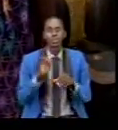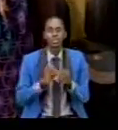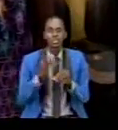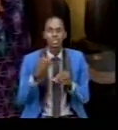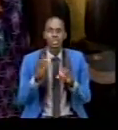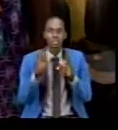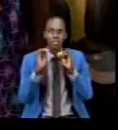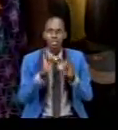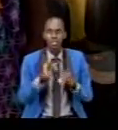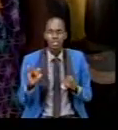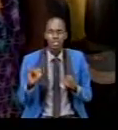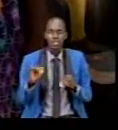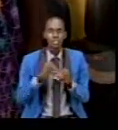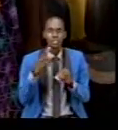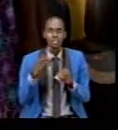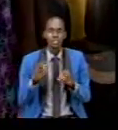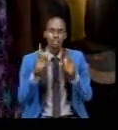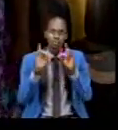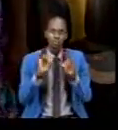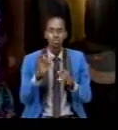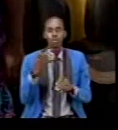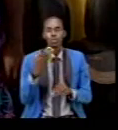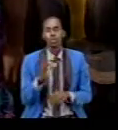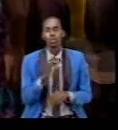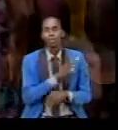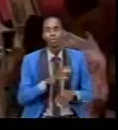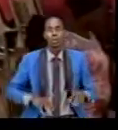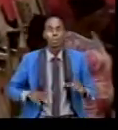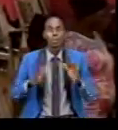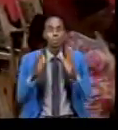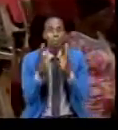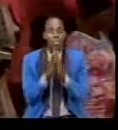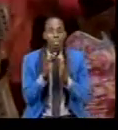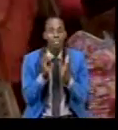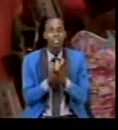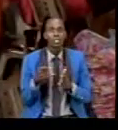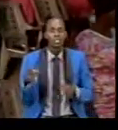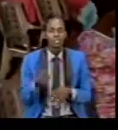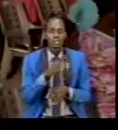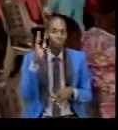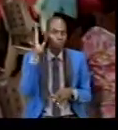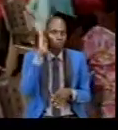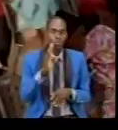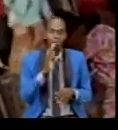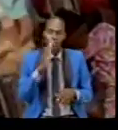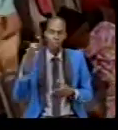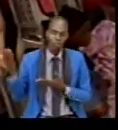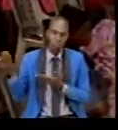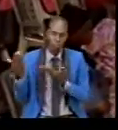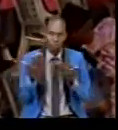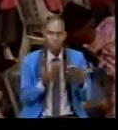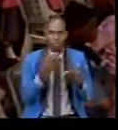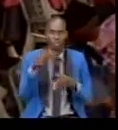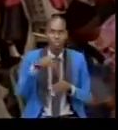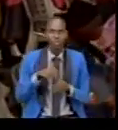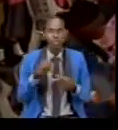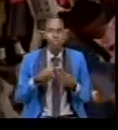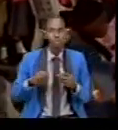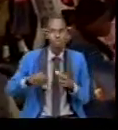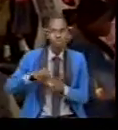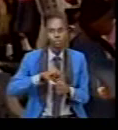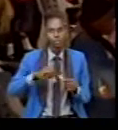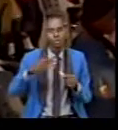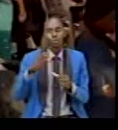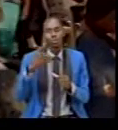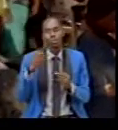teachings, in the doctrines of Christ. Pray that they will be integrated into the fellowship of the people